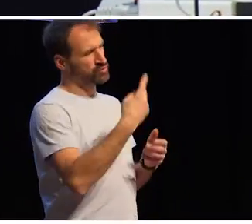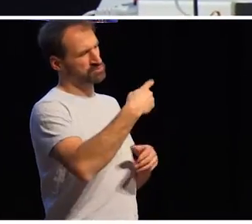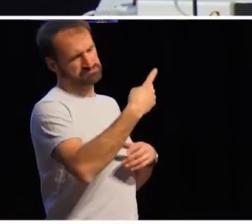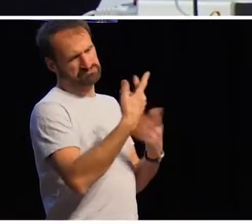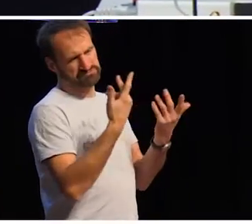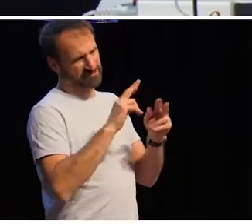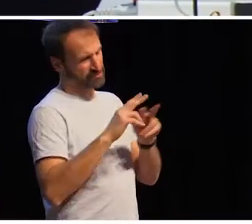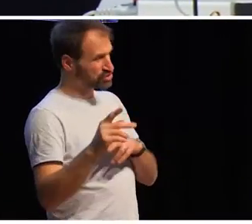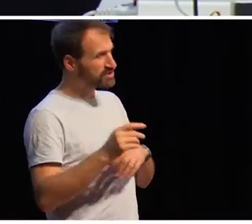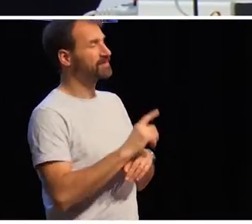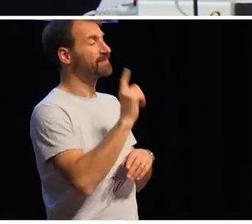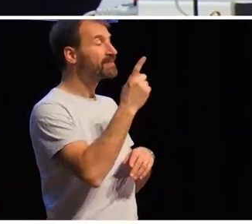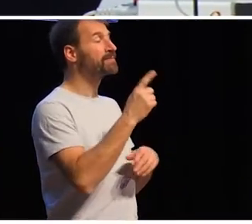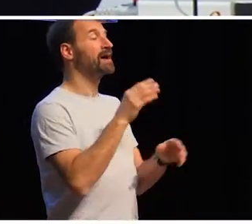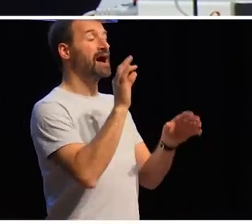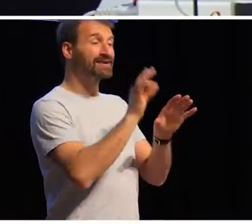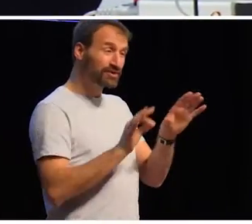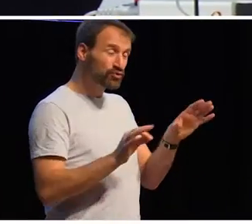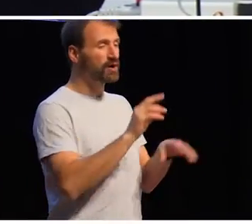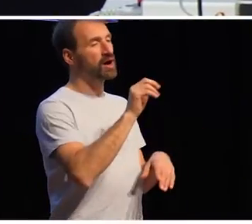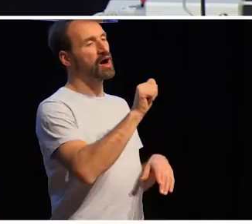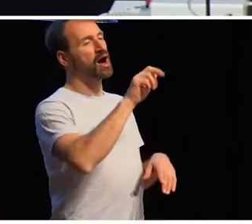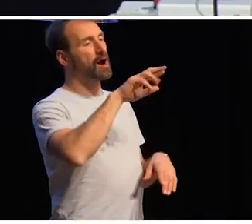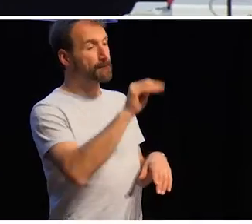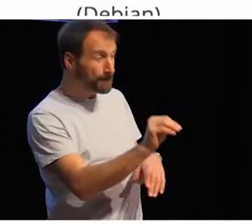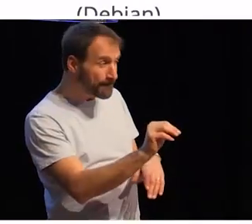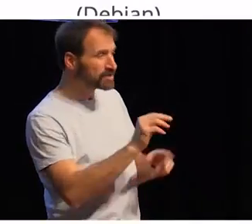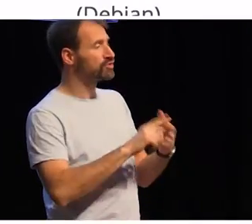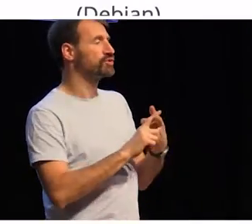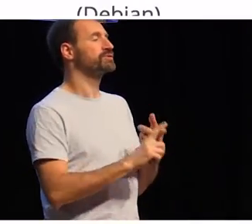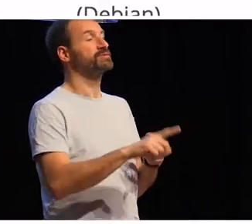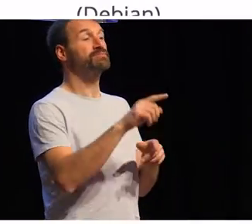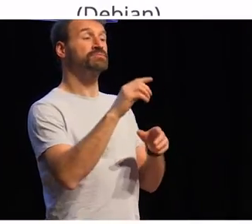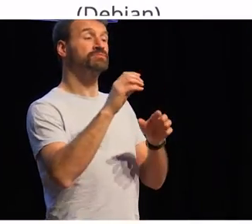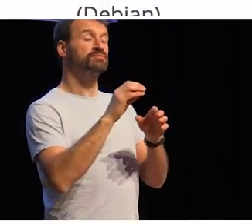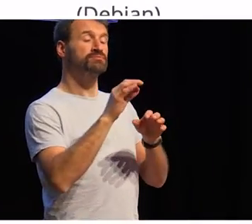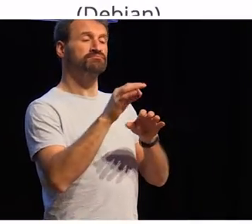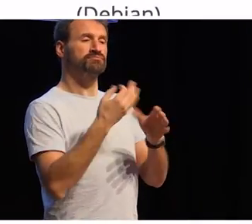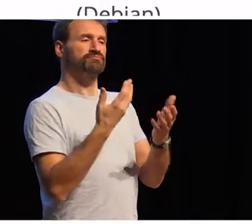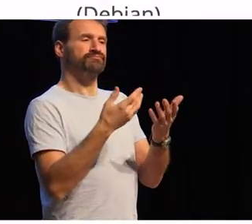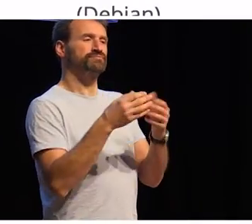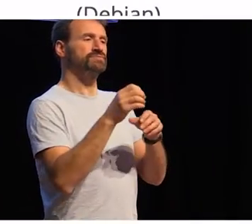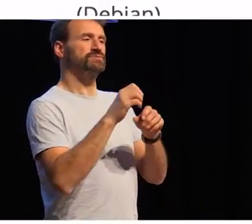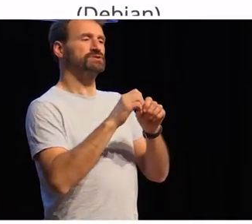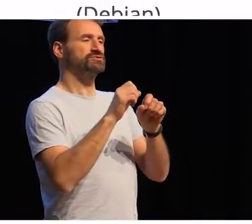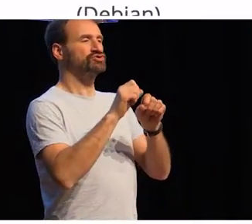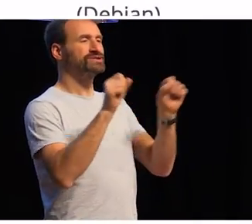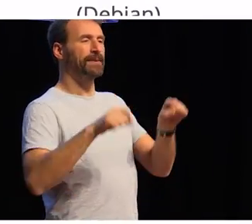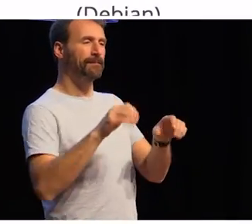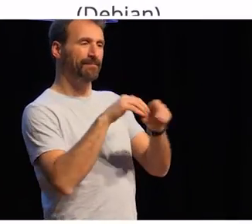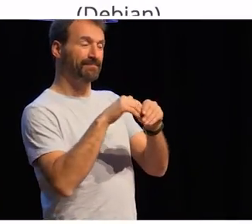is also Debian Linux. So whenever we think of single board computers, think of the concept just like your laptop.